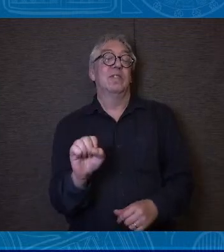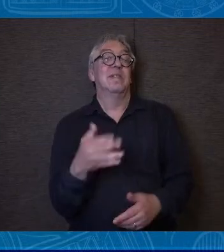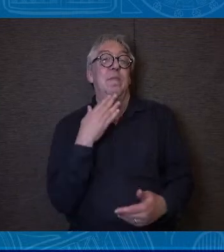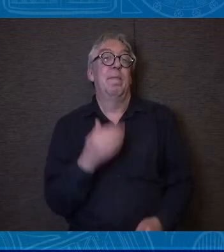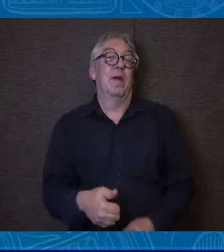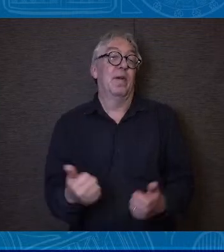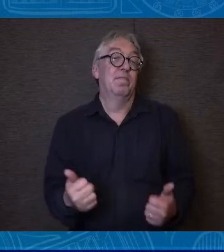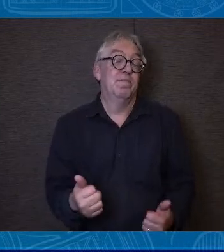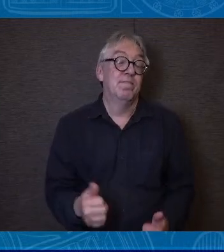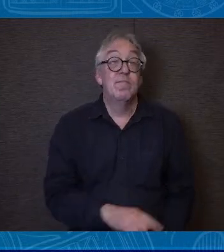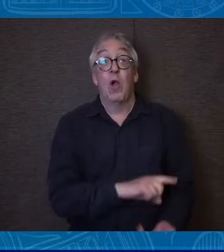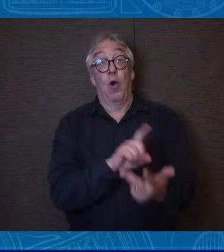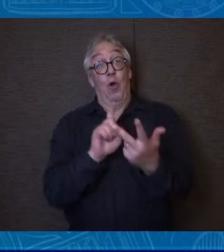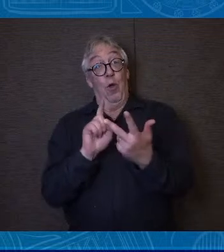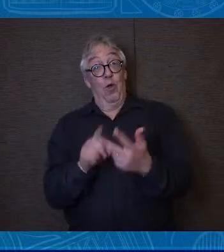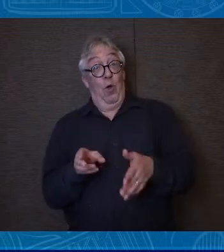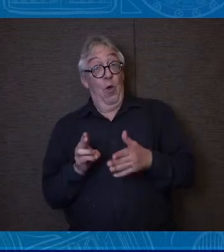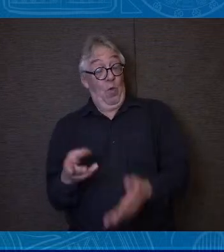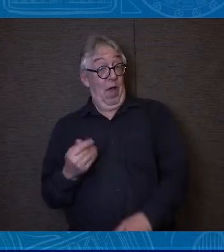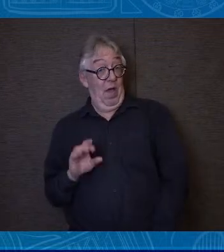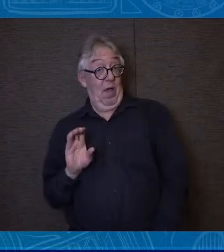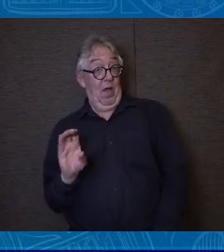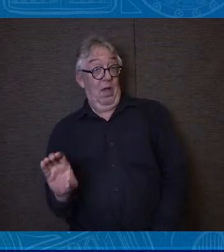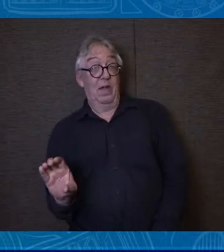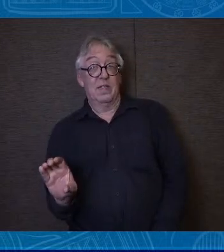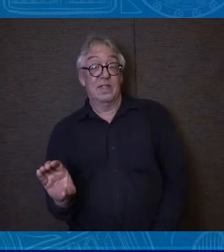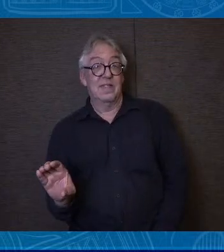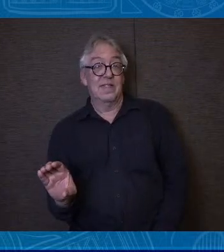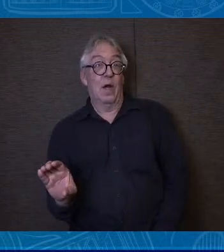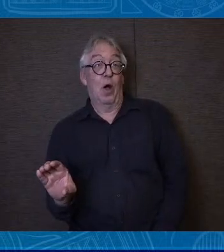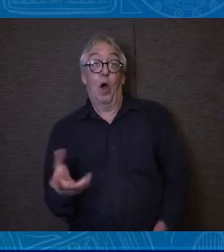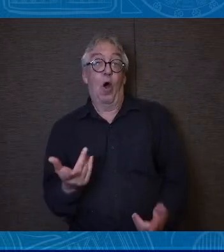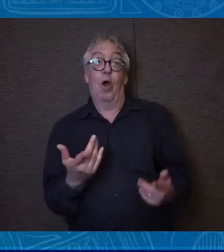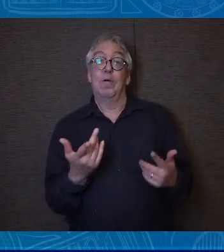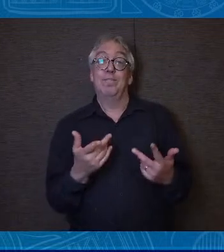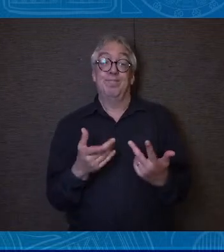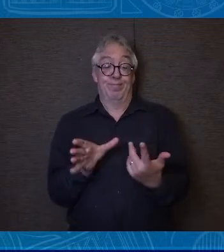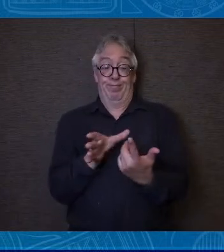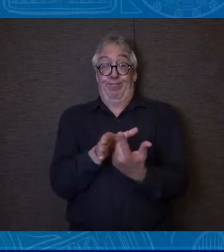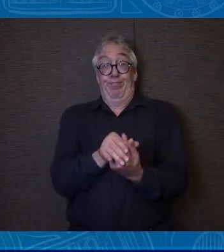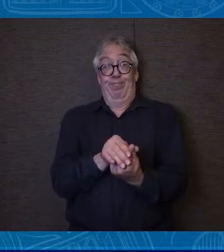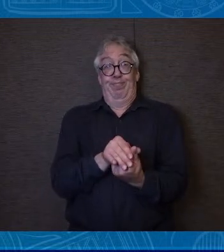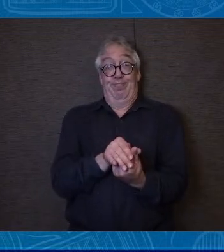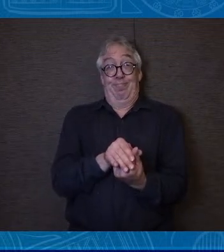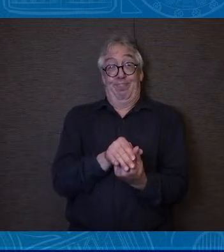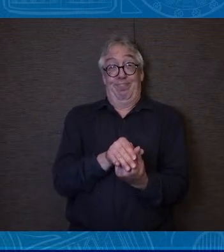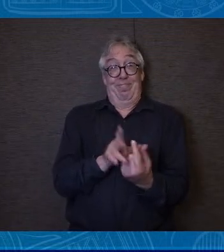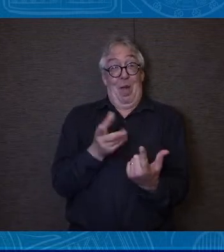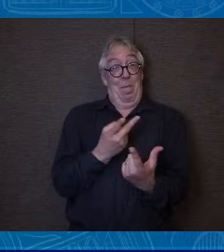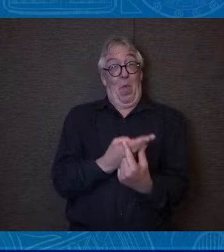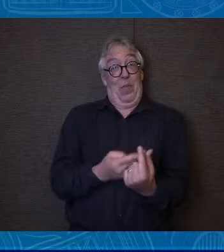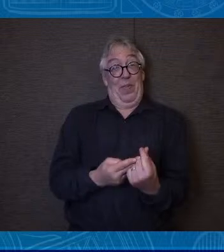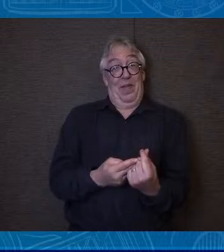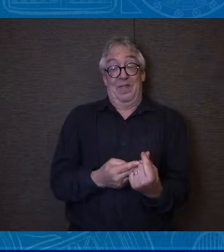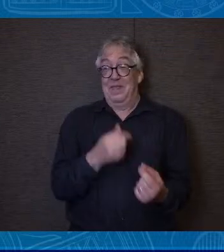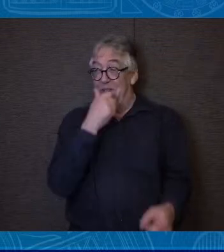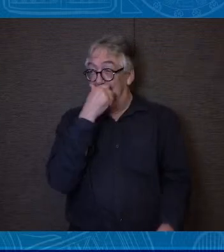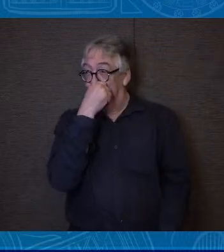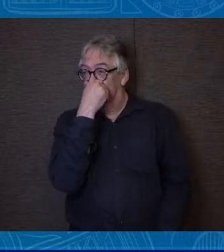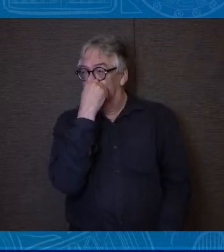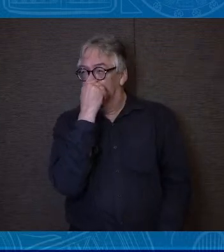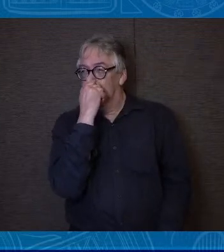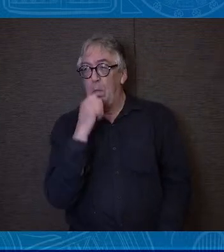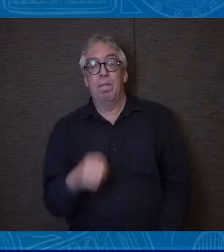The third one is the twinning approach, wherein Met Office twins or